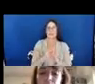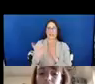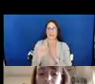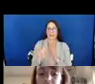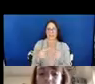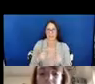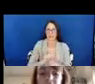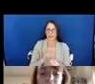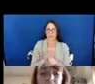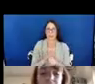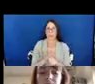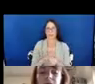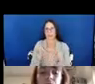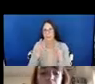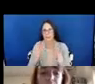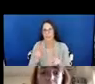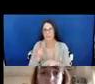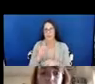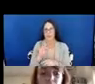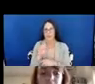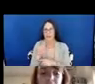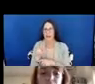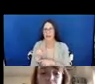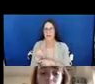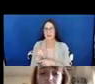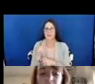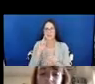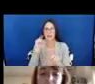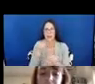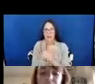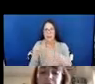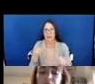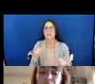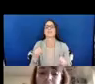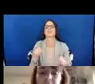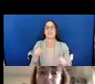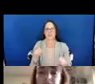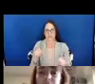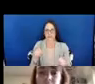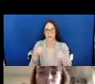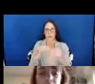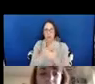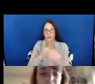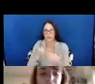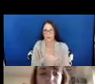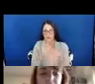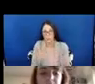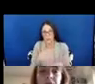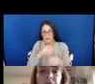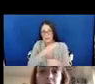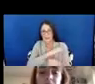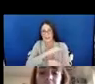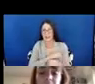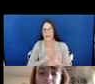of racialized, ableist, or transphobic discrimination awaiting in the clinic further alienates many marginalized persons